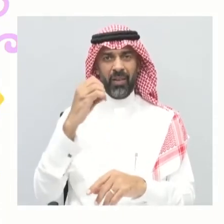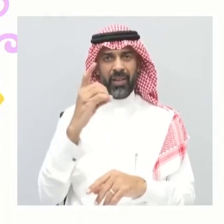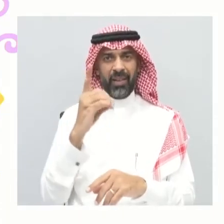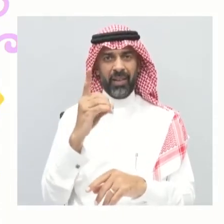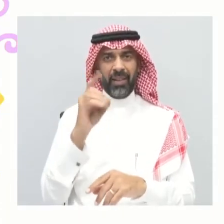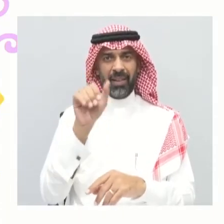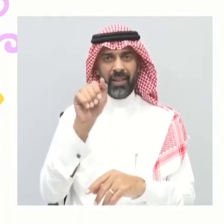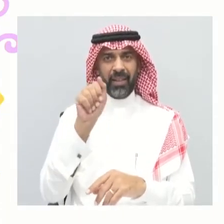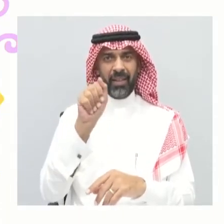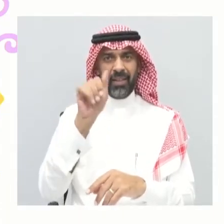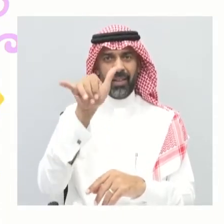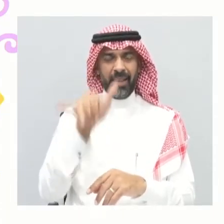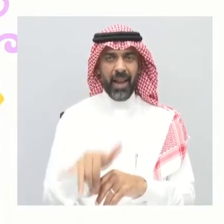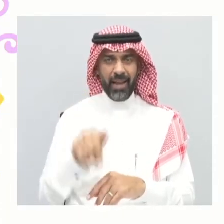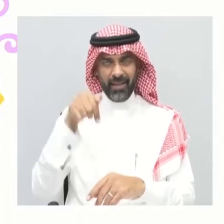today.